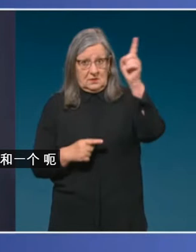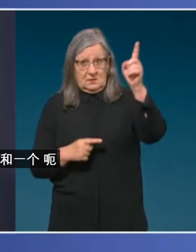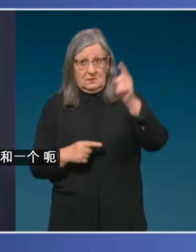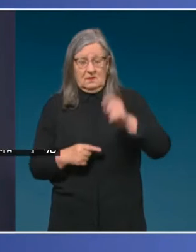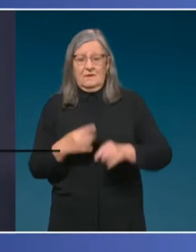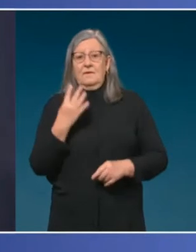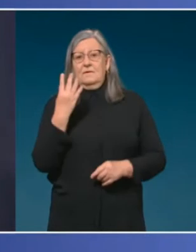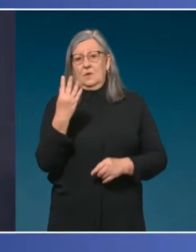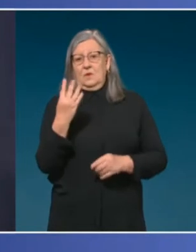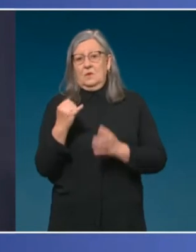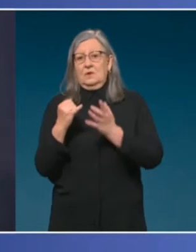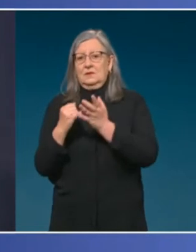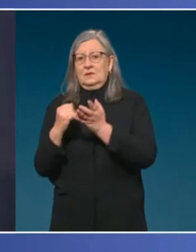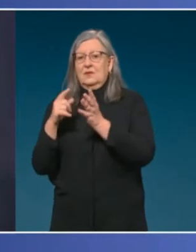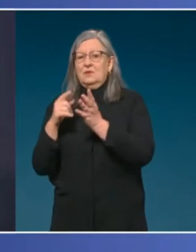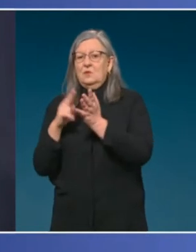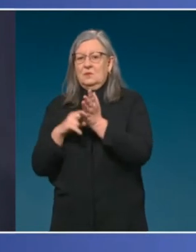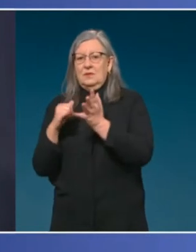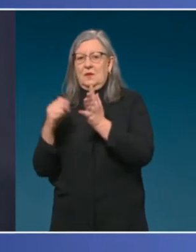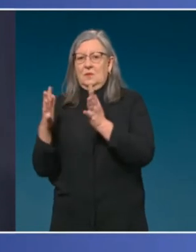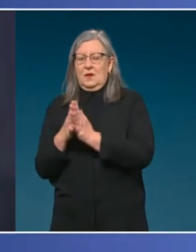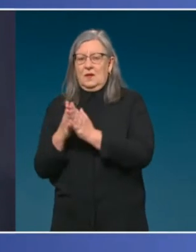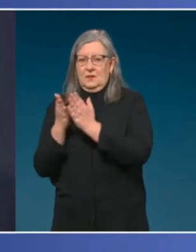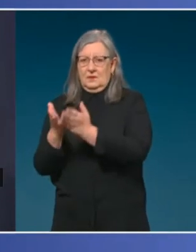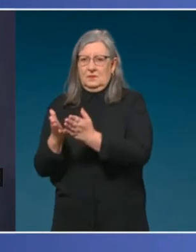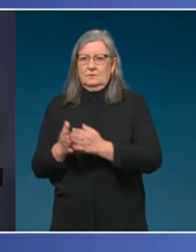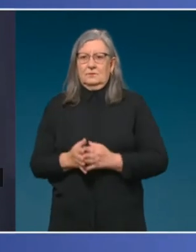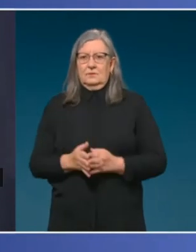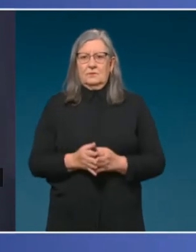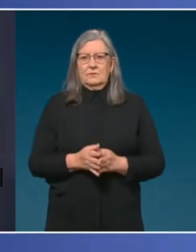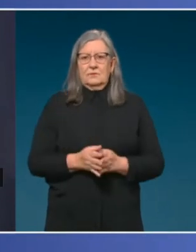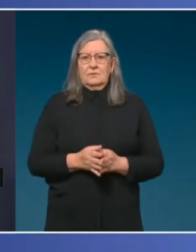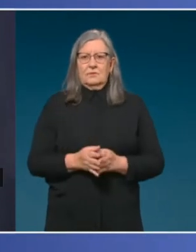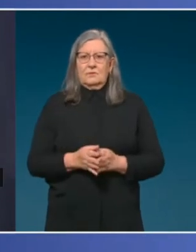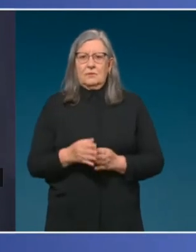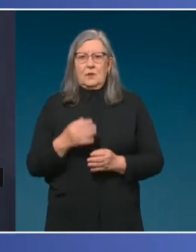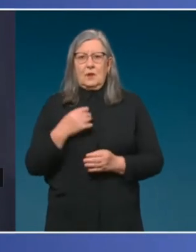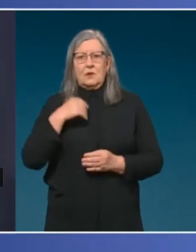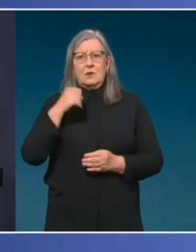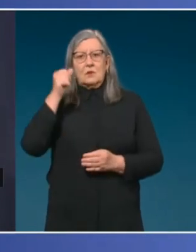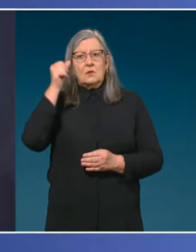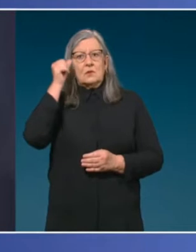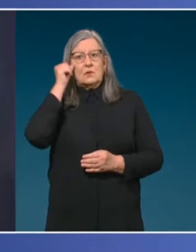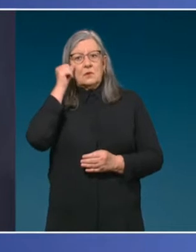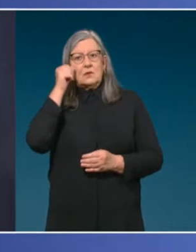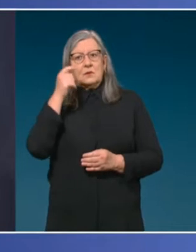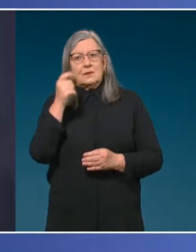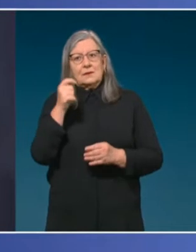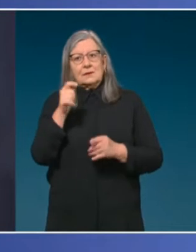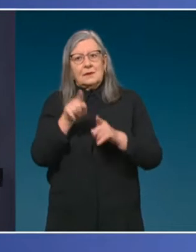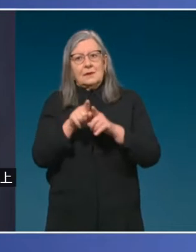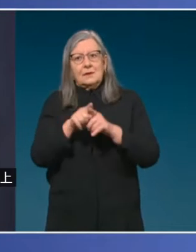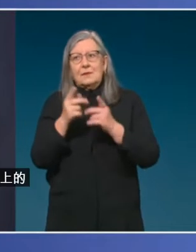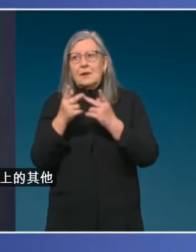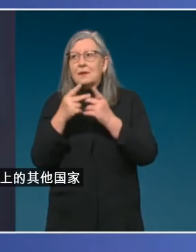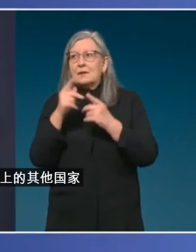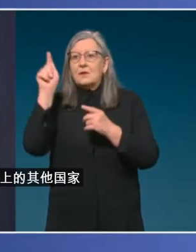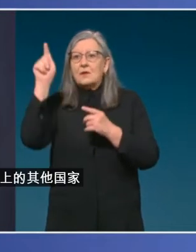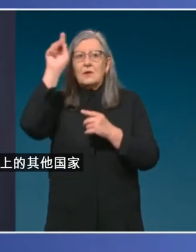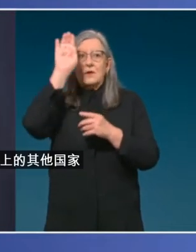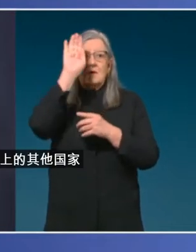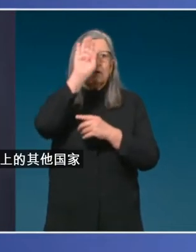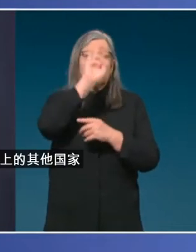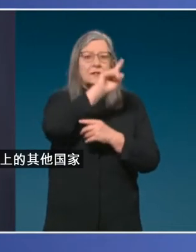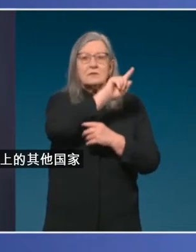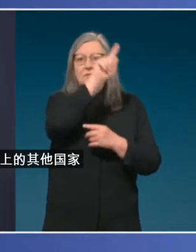Wales. What do we know about those cases? And it's similar in other travellers that have come into other countries in the world, from